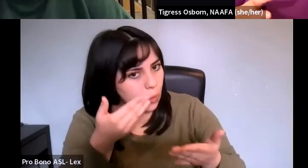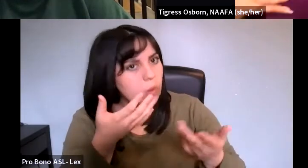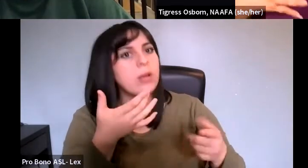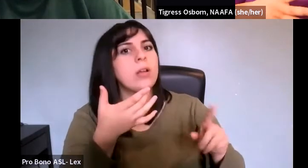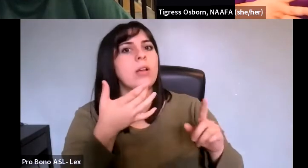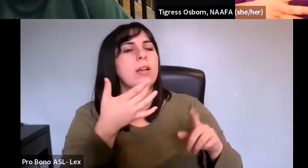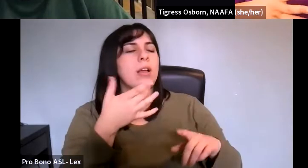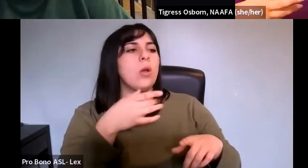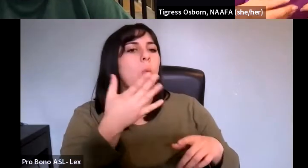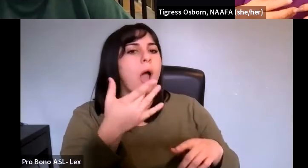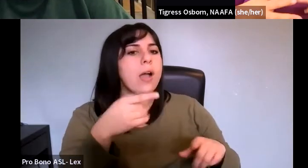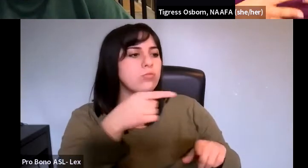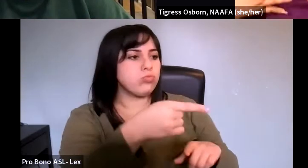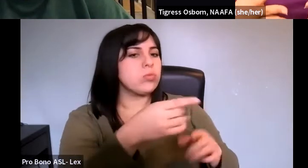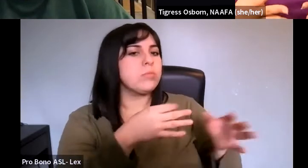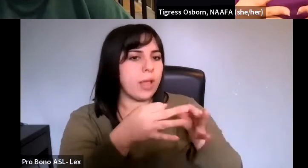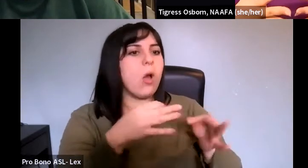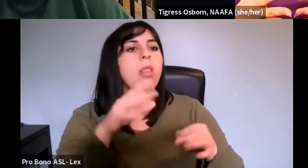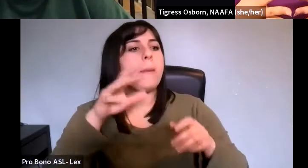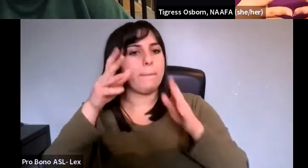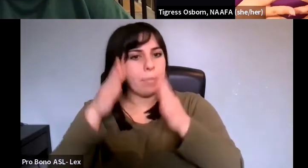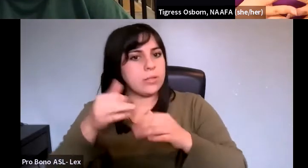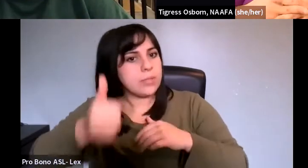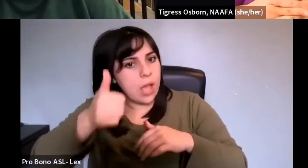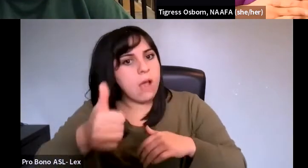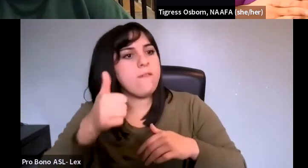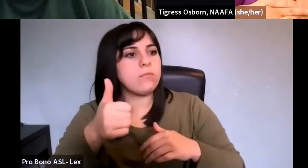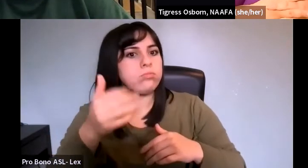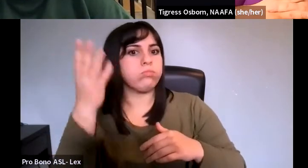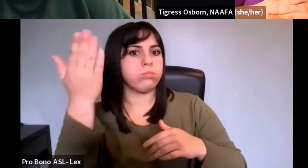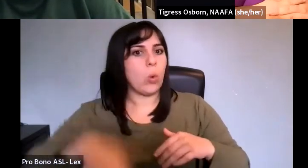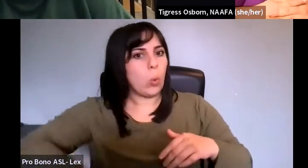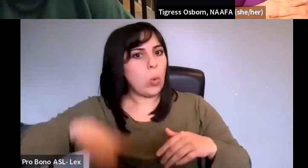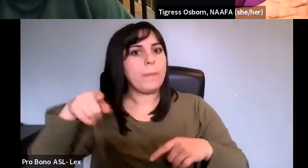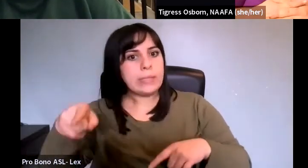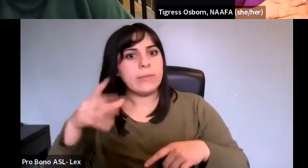moment is because he was a formerly fat person himself, so he kind of got it. Is that right?